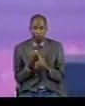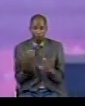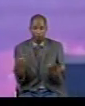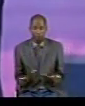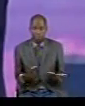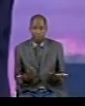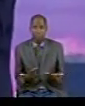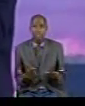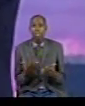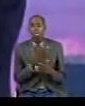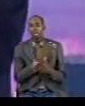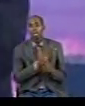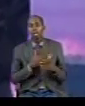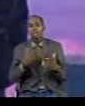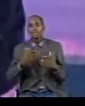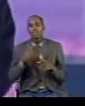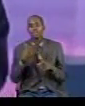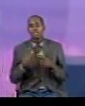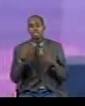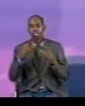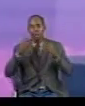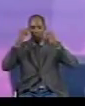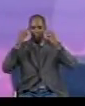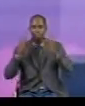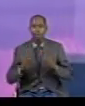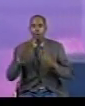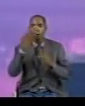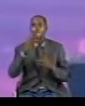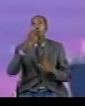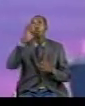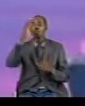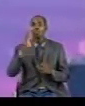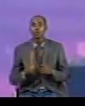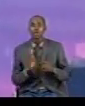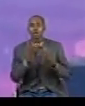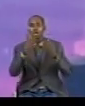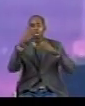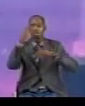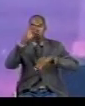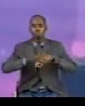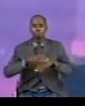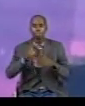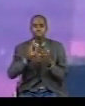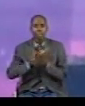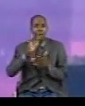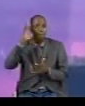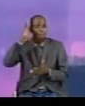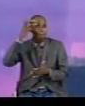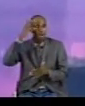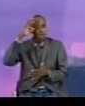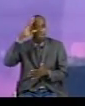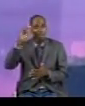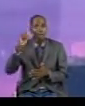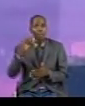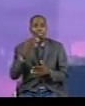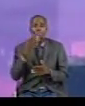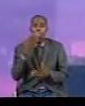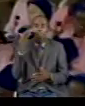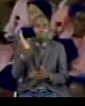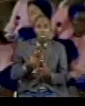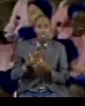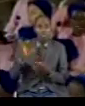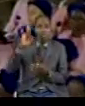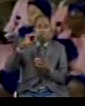and then the power of God came upon him. Evil spirit went